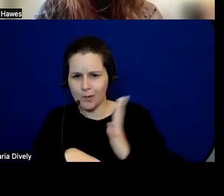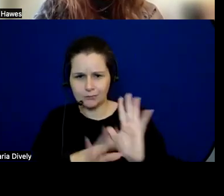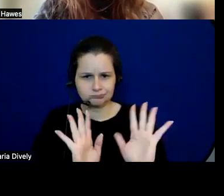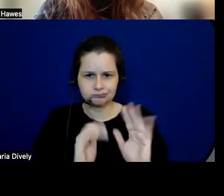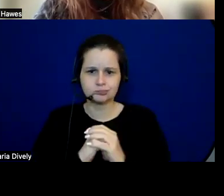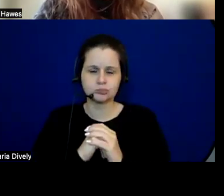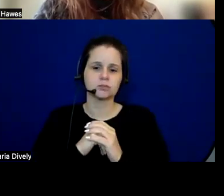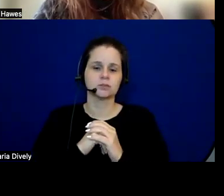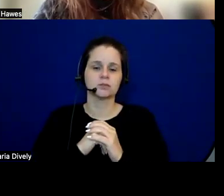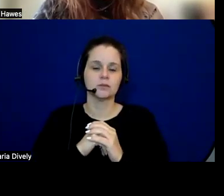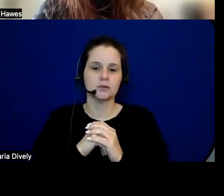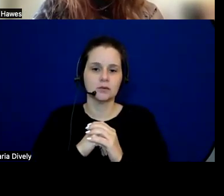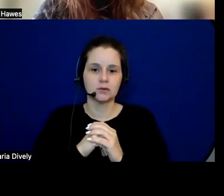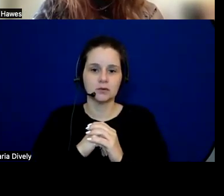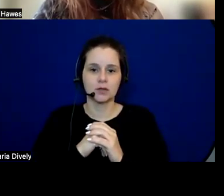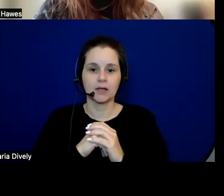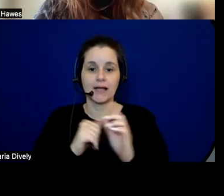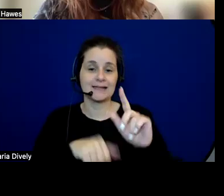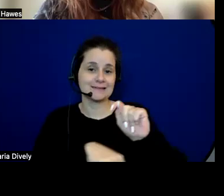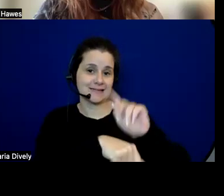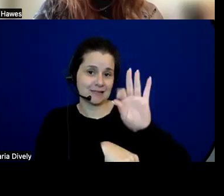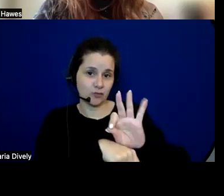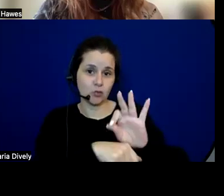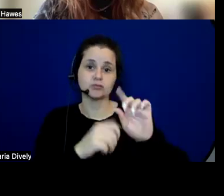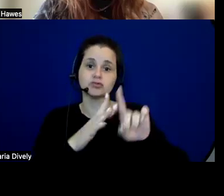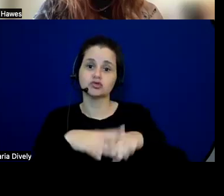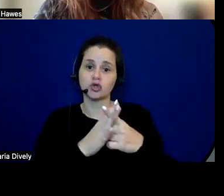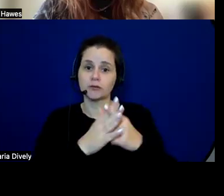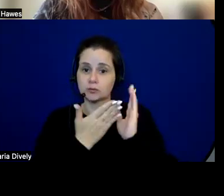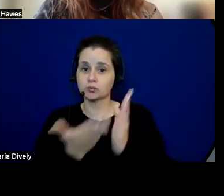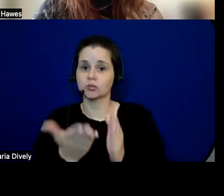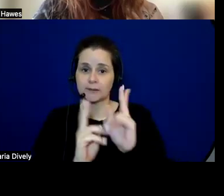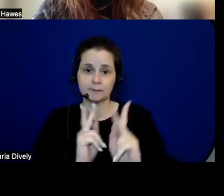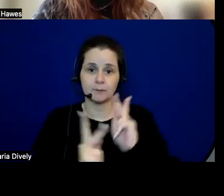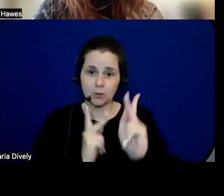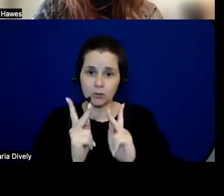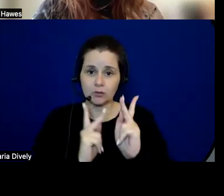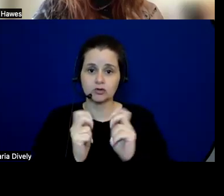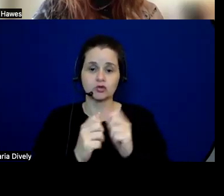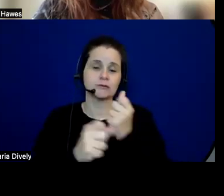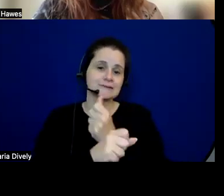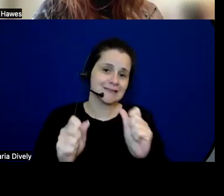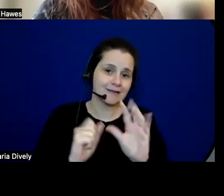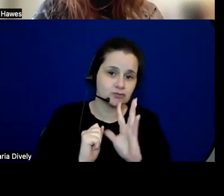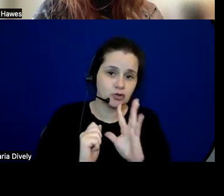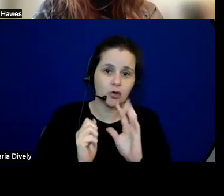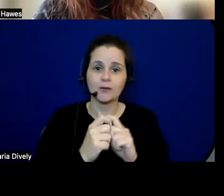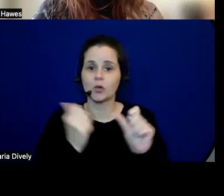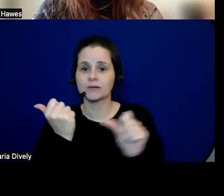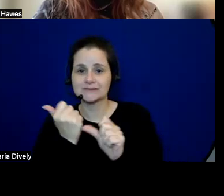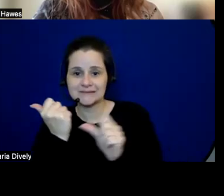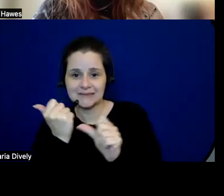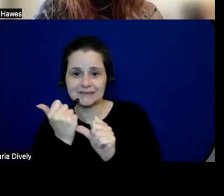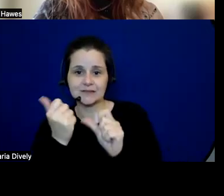then the task force started bringing in people to do Safe Talk or Assist or